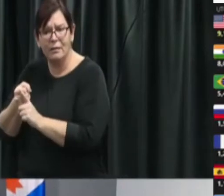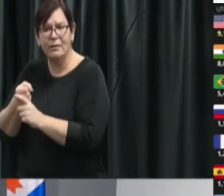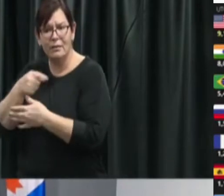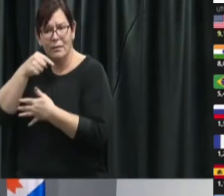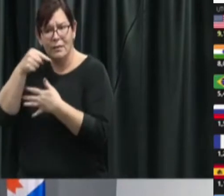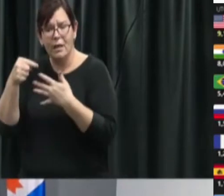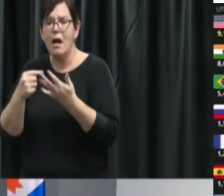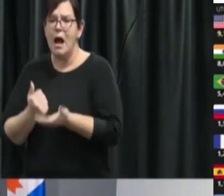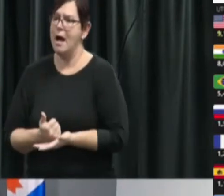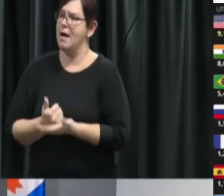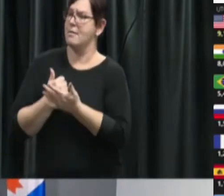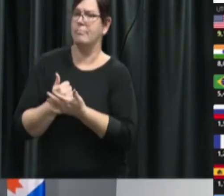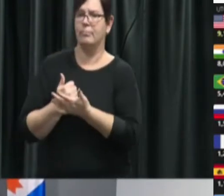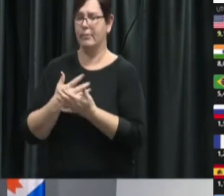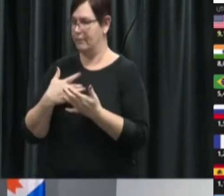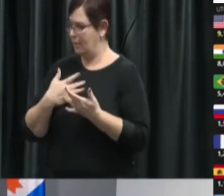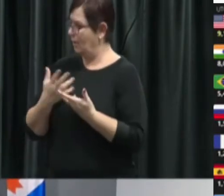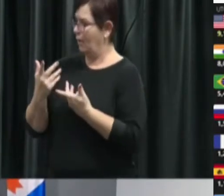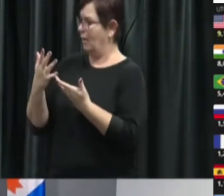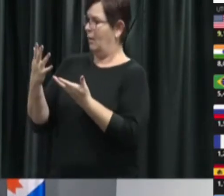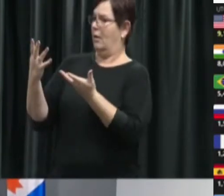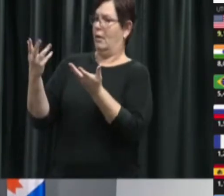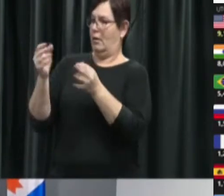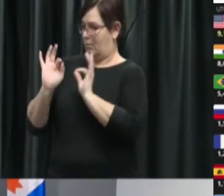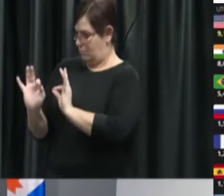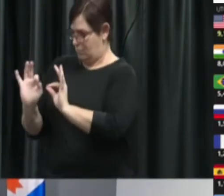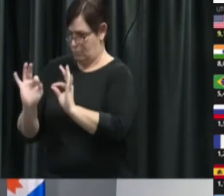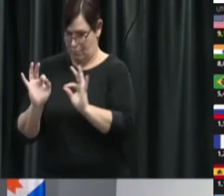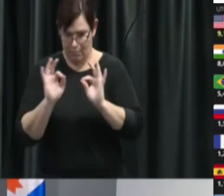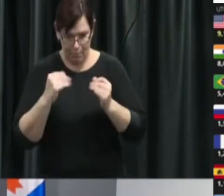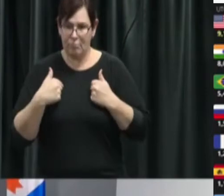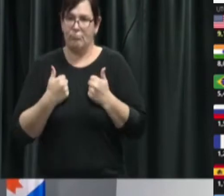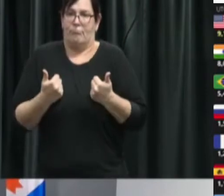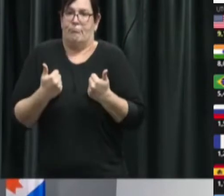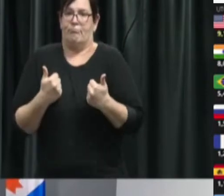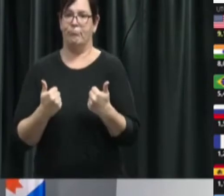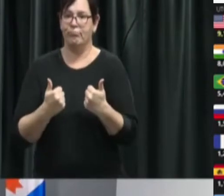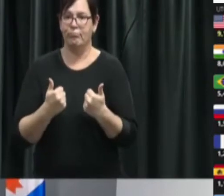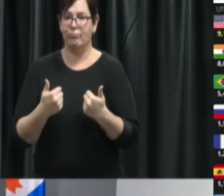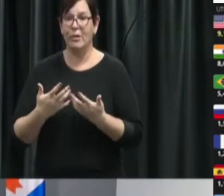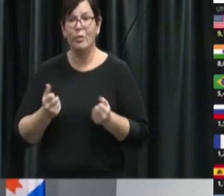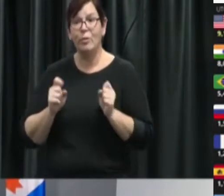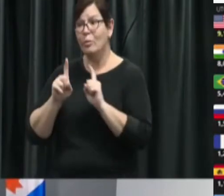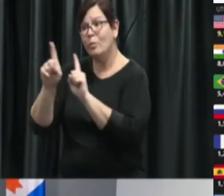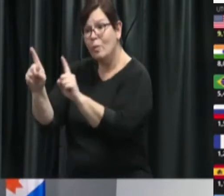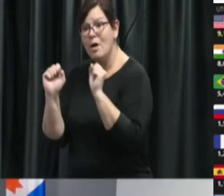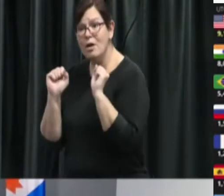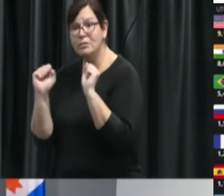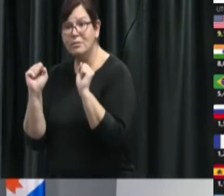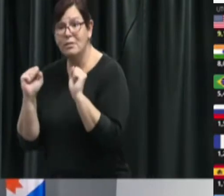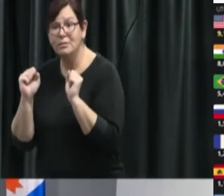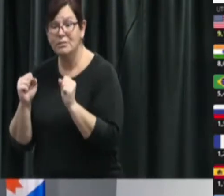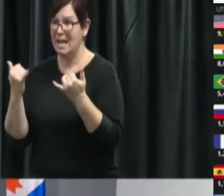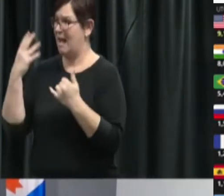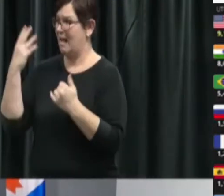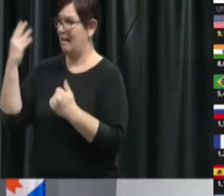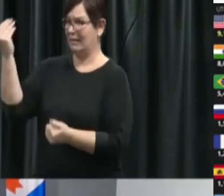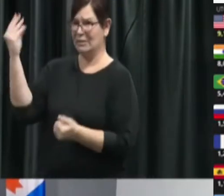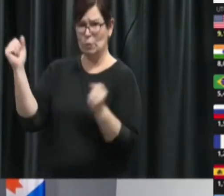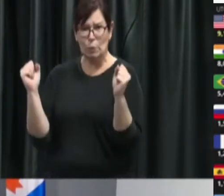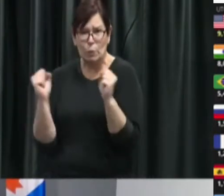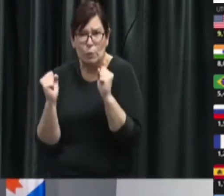city. And part of that is the opportunity to go to a place where you can get exercise. And increasingly, as the weather gets colder, people will be looking to do that in settings that